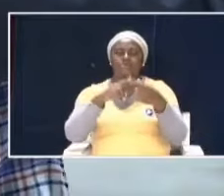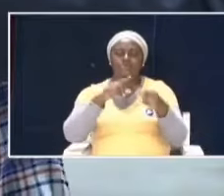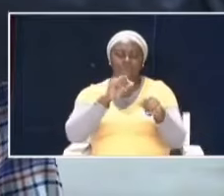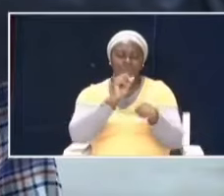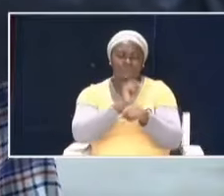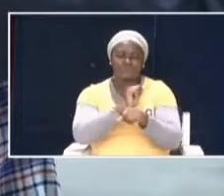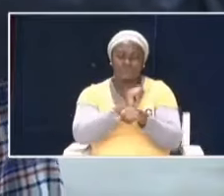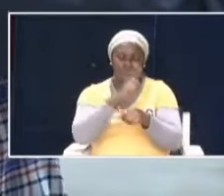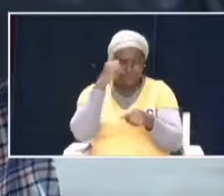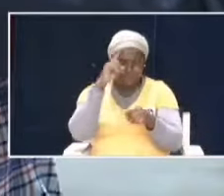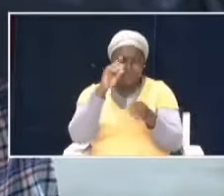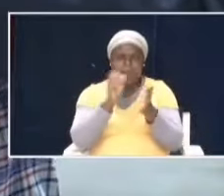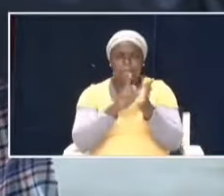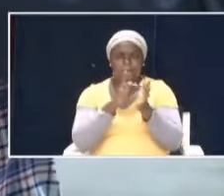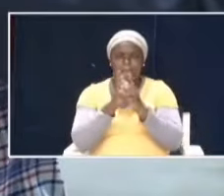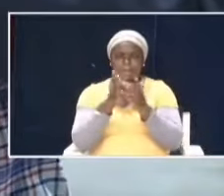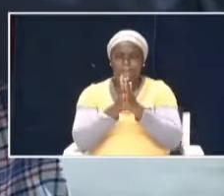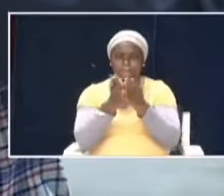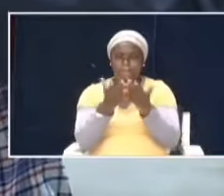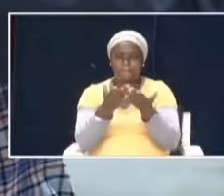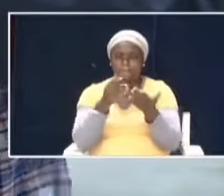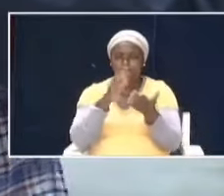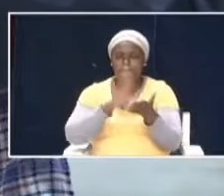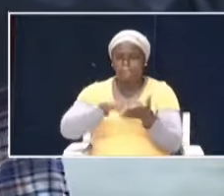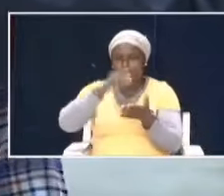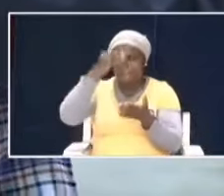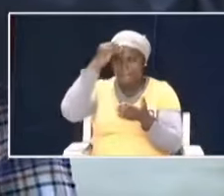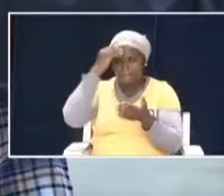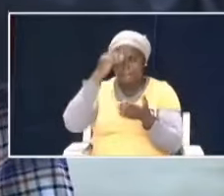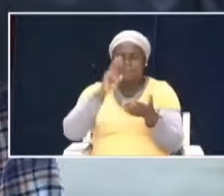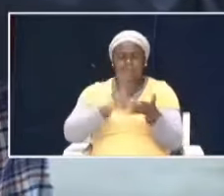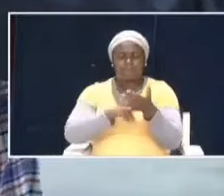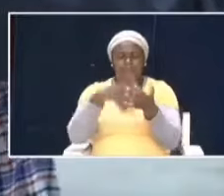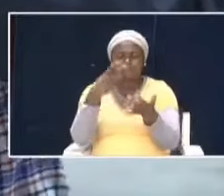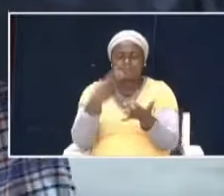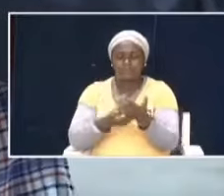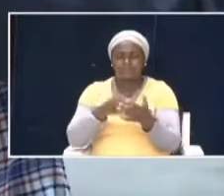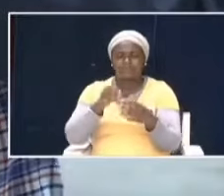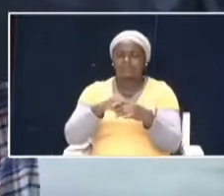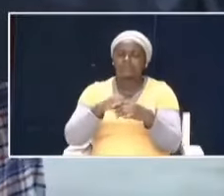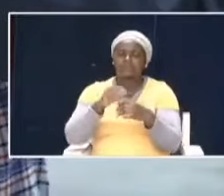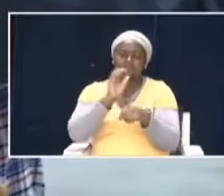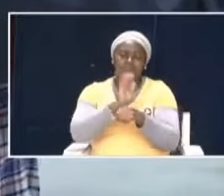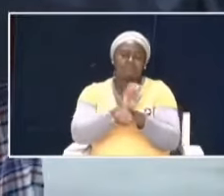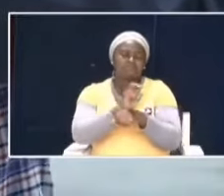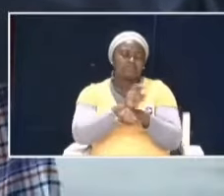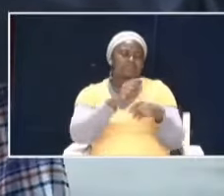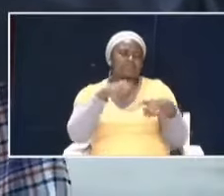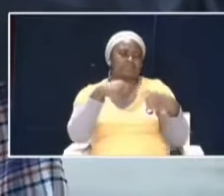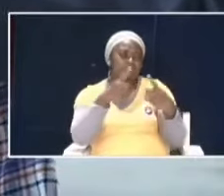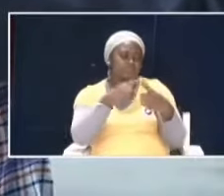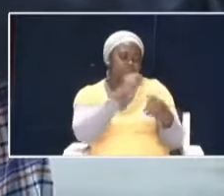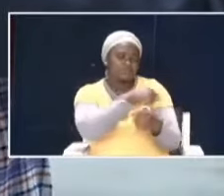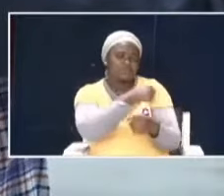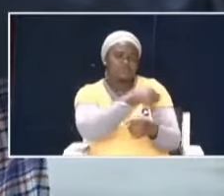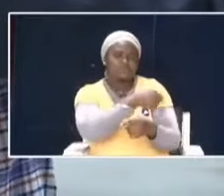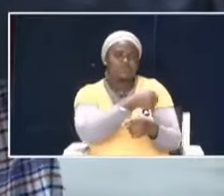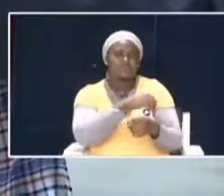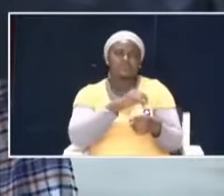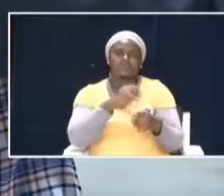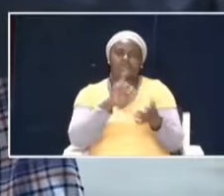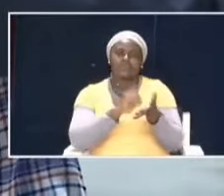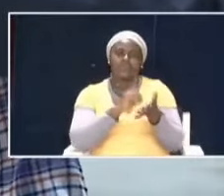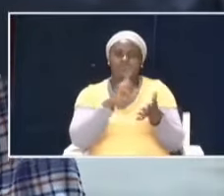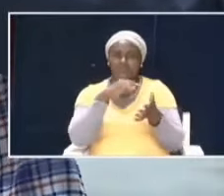Bible study. Suddenly, I slumped in church and was taken to hospital where doctors said that I was not going to live again,